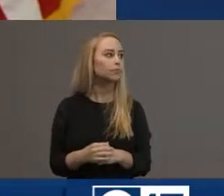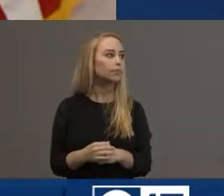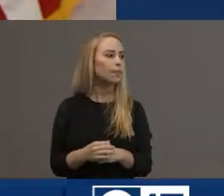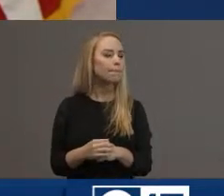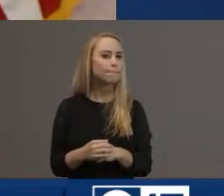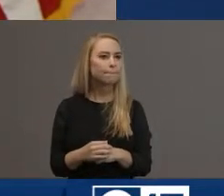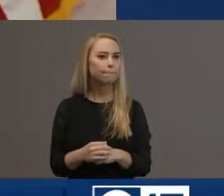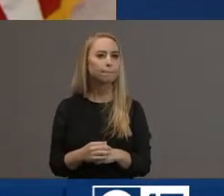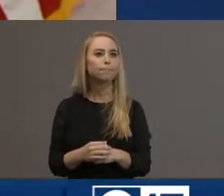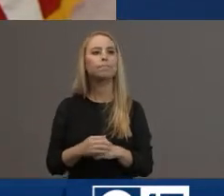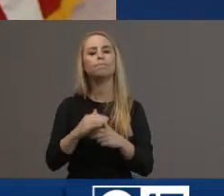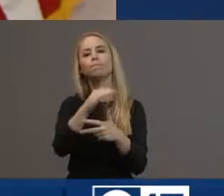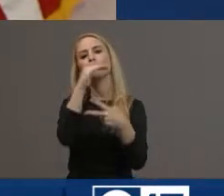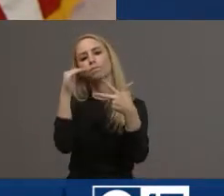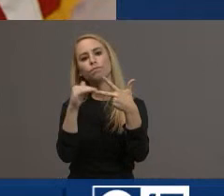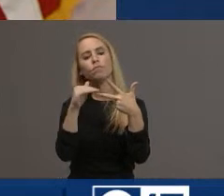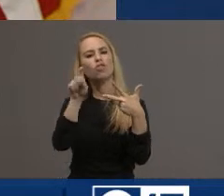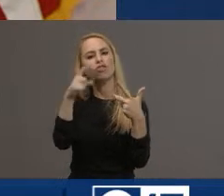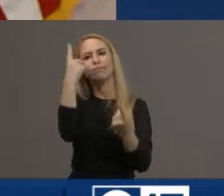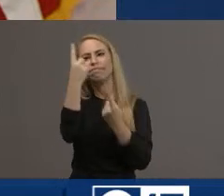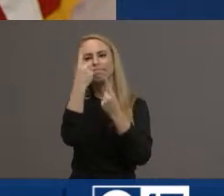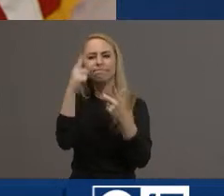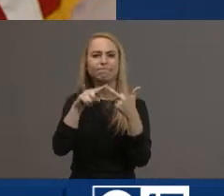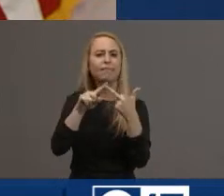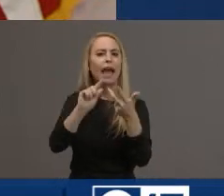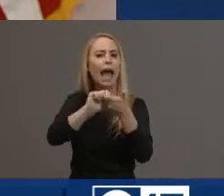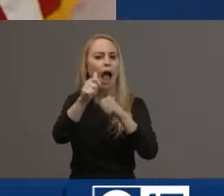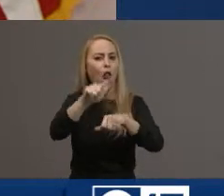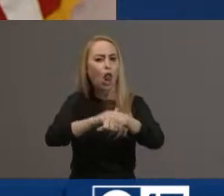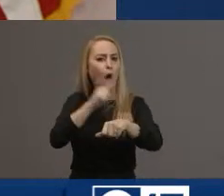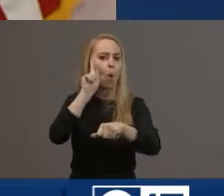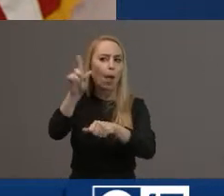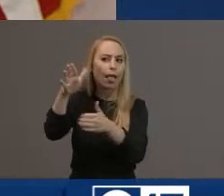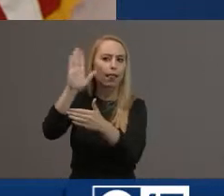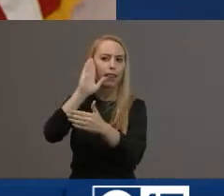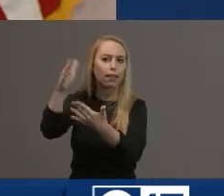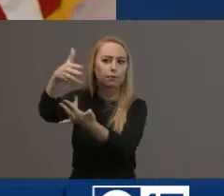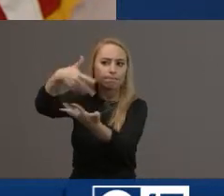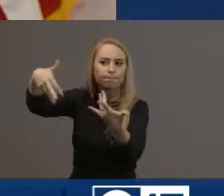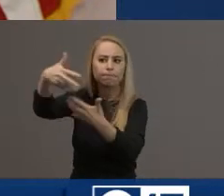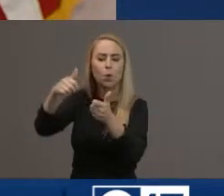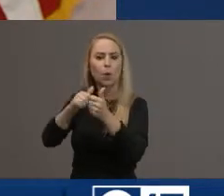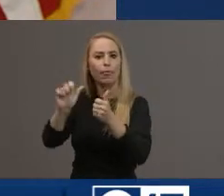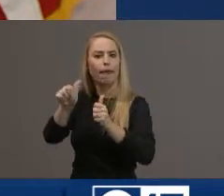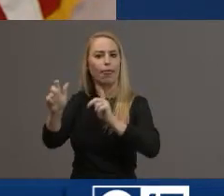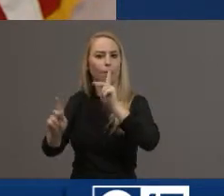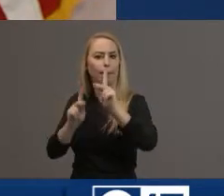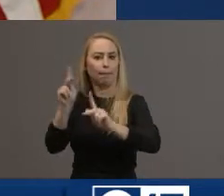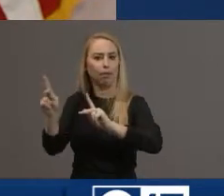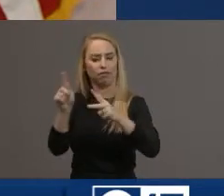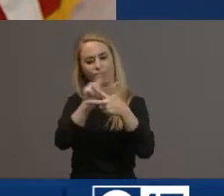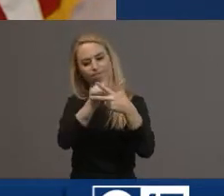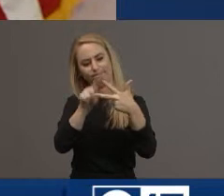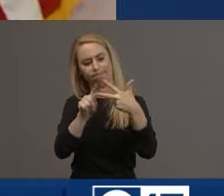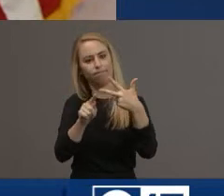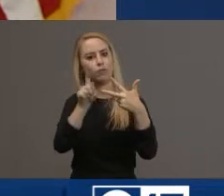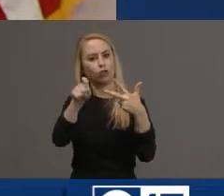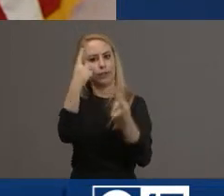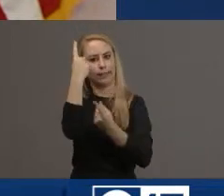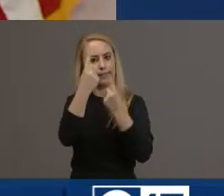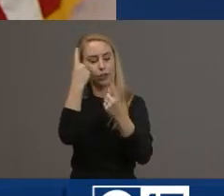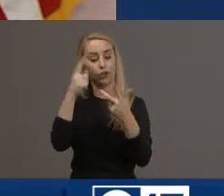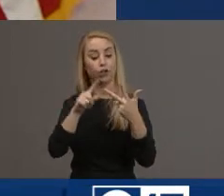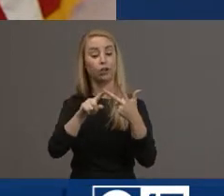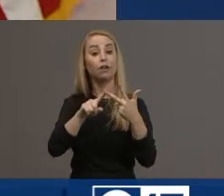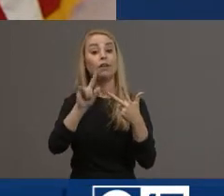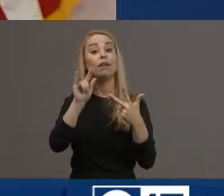And then what is the length of time you will be interacting with people? And so that's another question you want to ask yourself. We consider